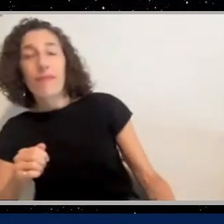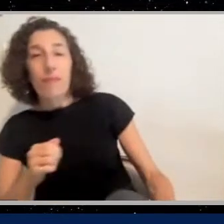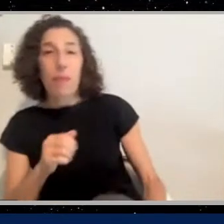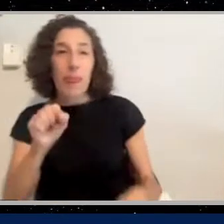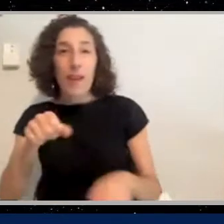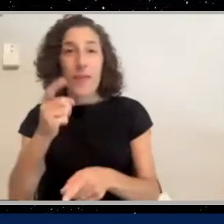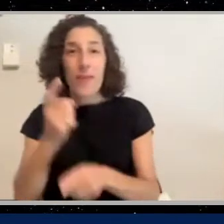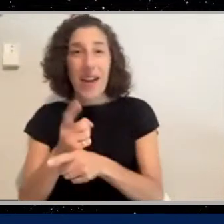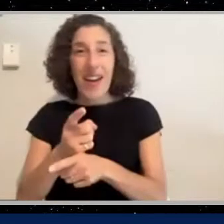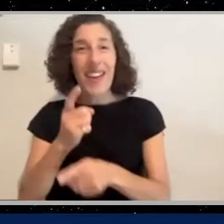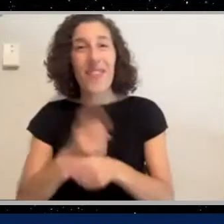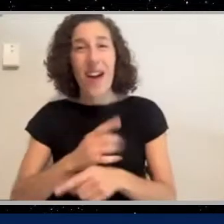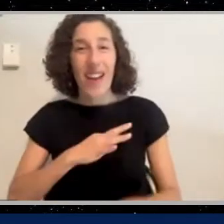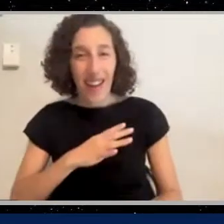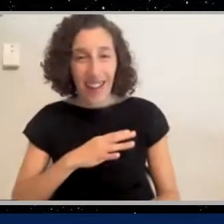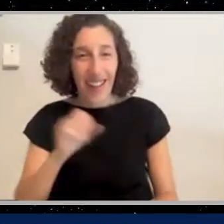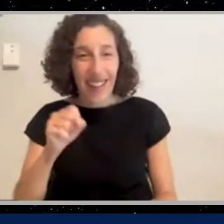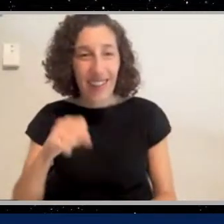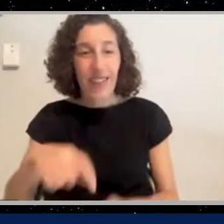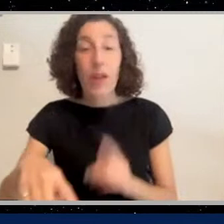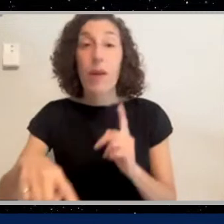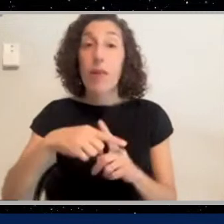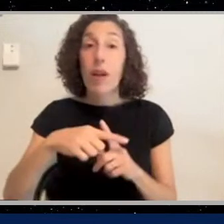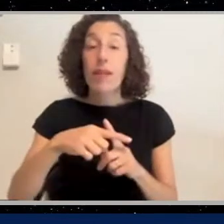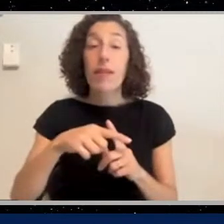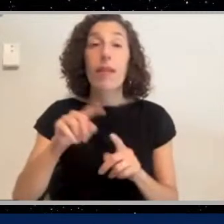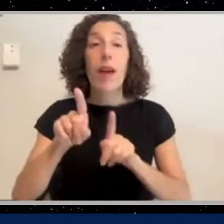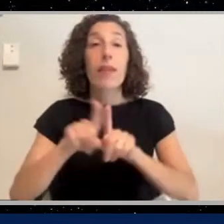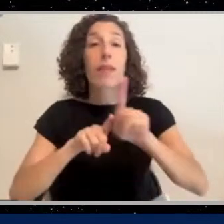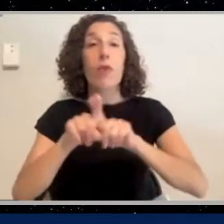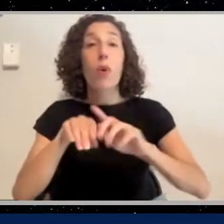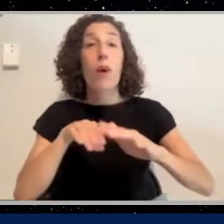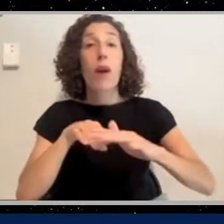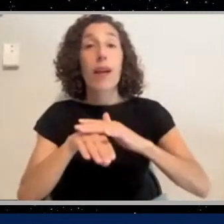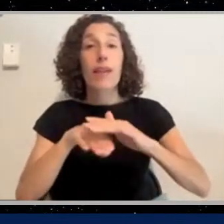what's really great is that AstroAccess has